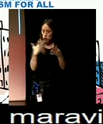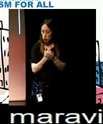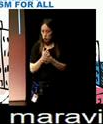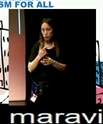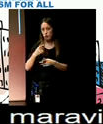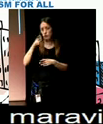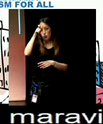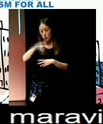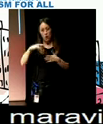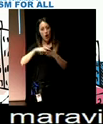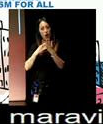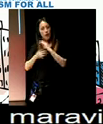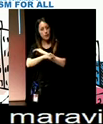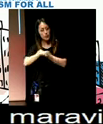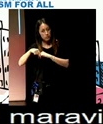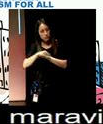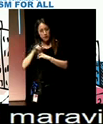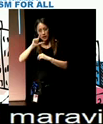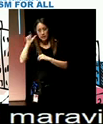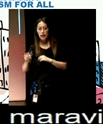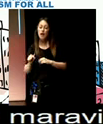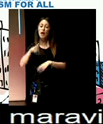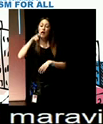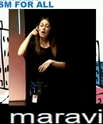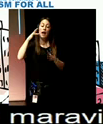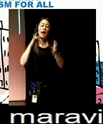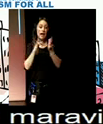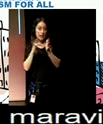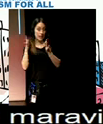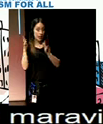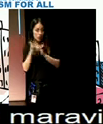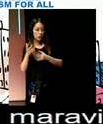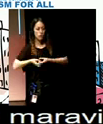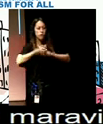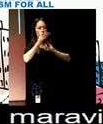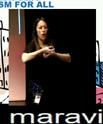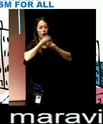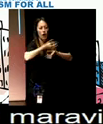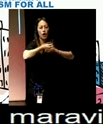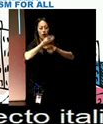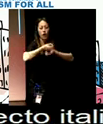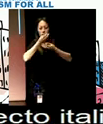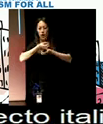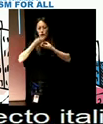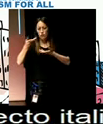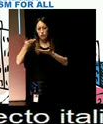ago, 2-3 years ago, it was made accessible for people on wheelchairs.